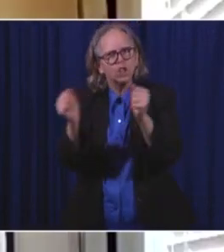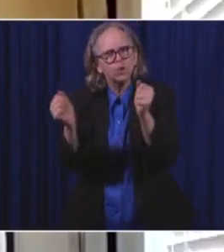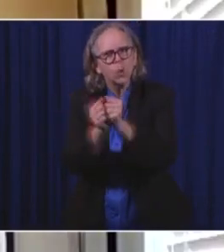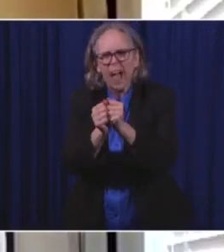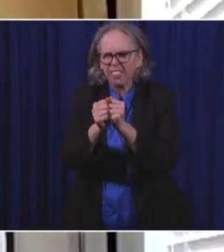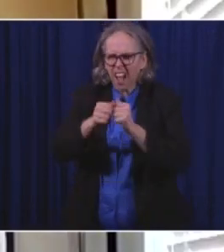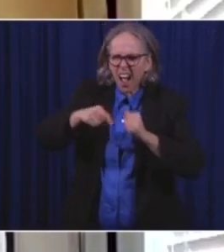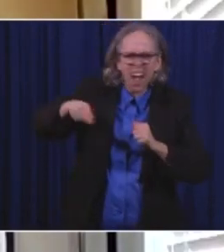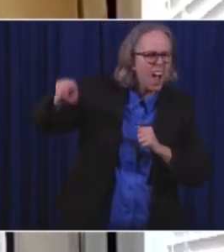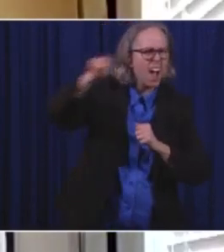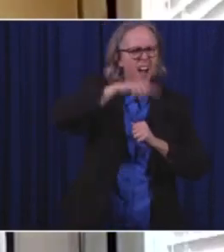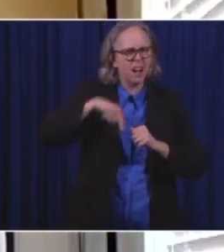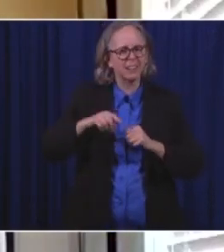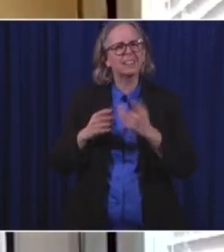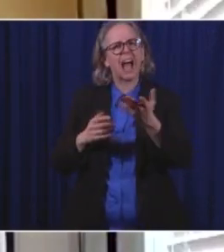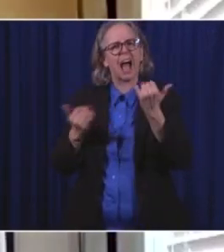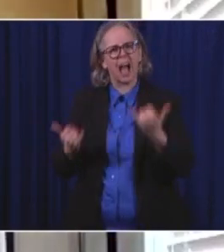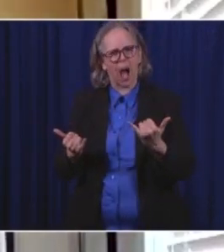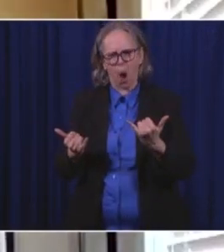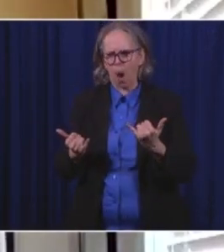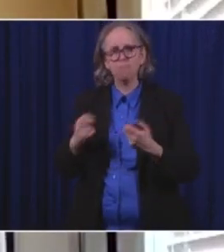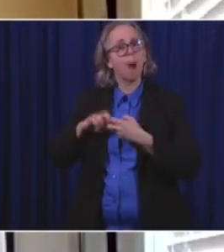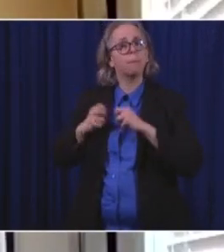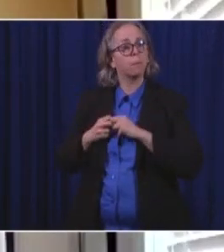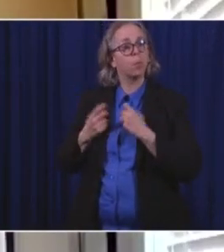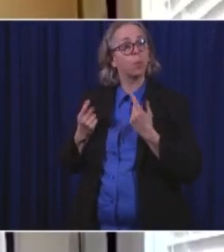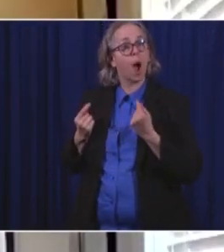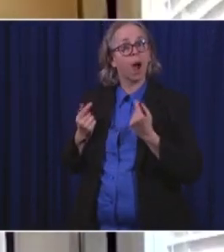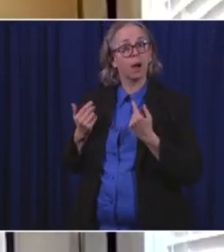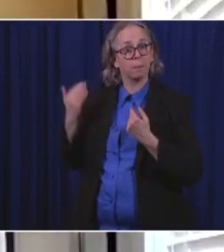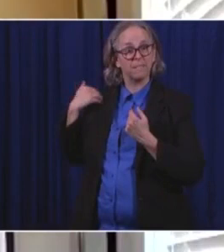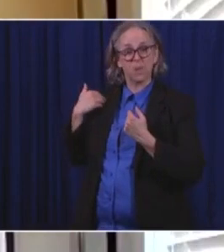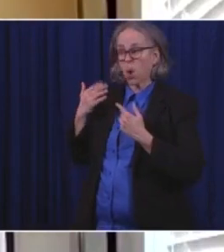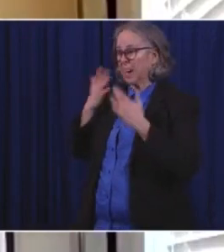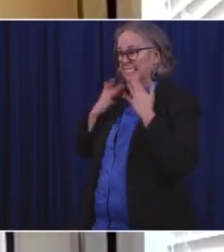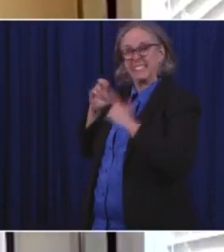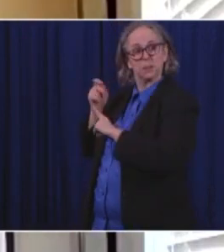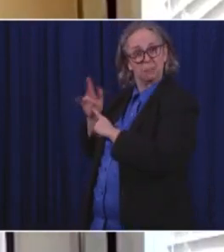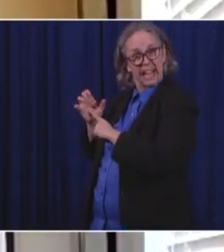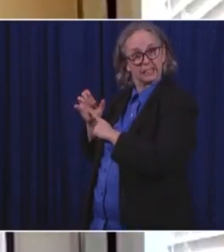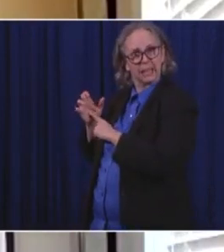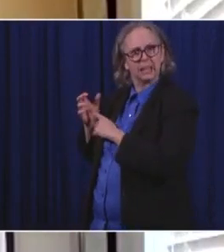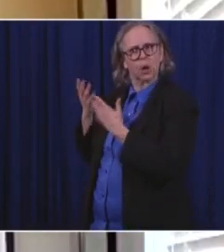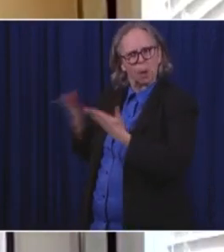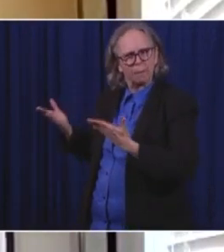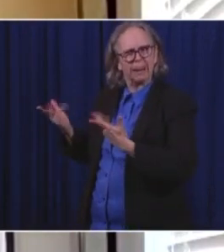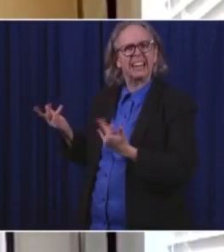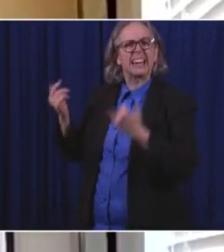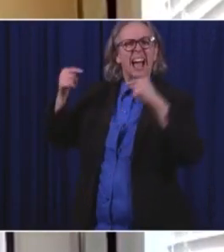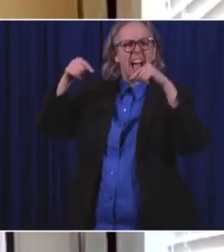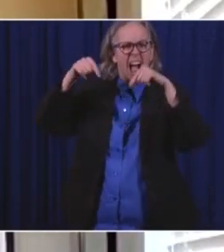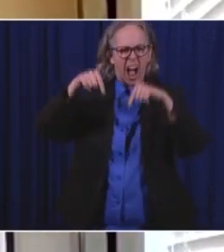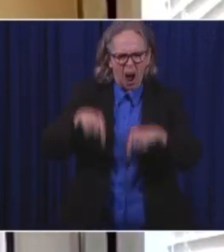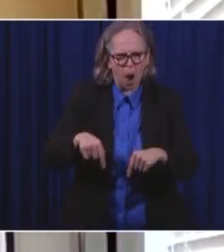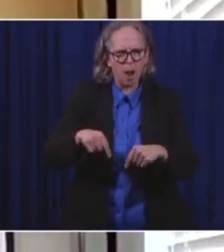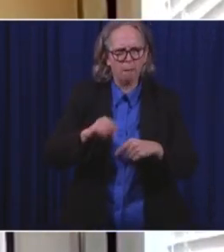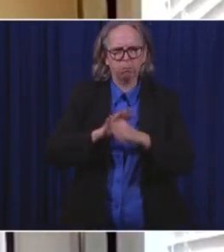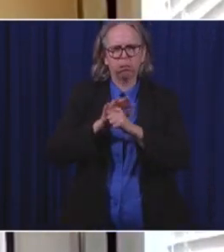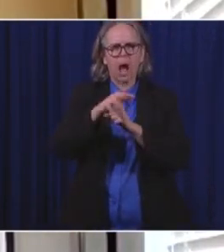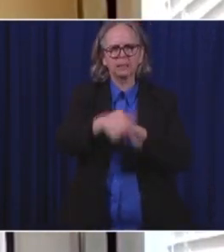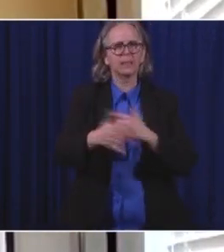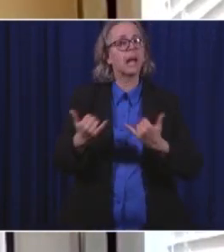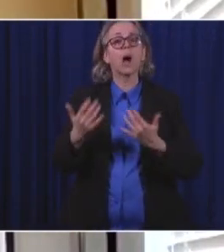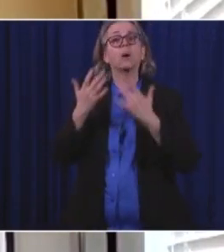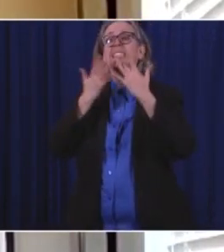Battelle. But now, as we've moved forward, you're correct. The issue really is not the space and the stuff.